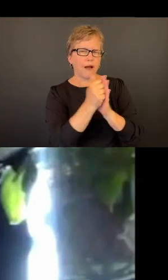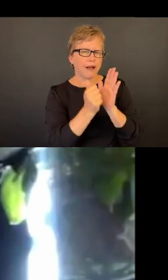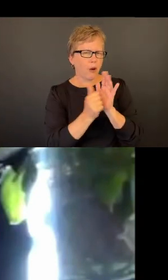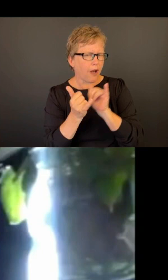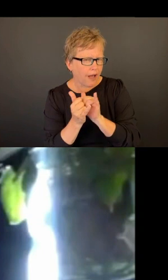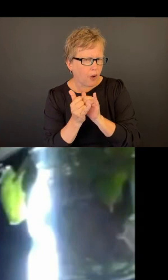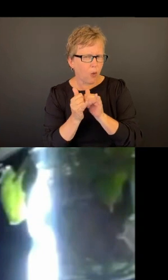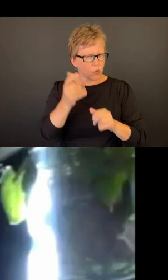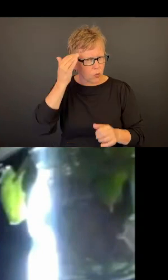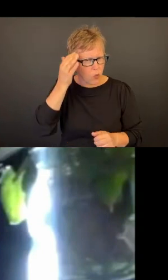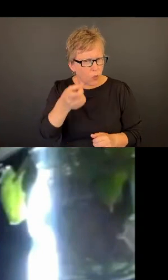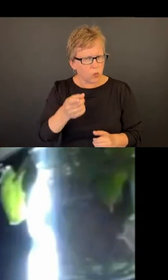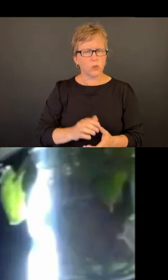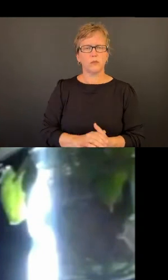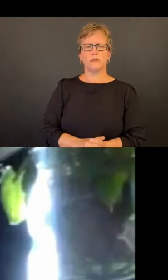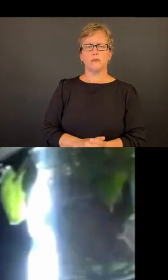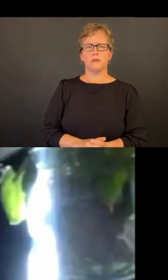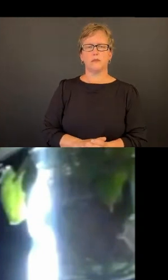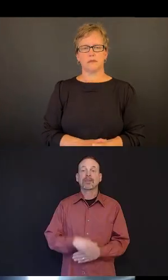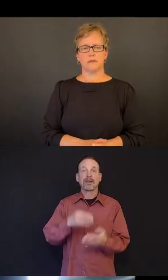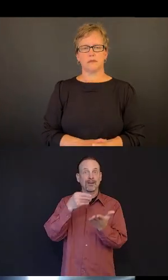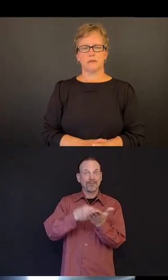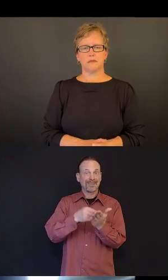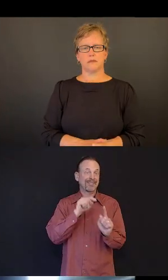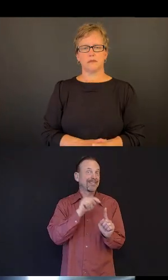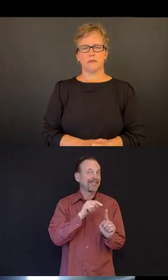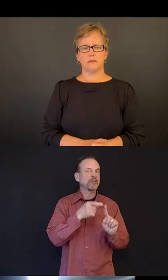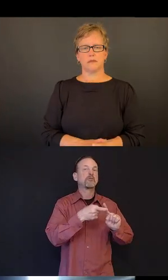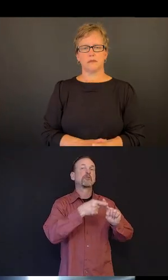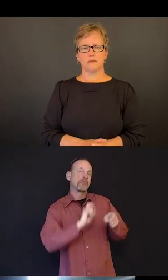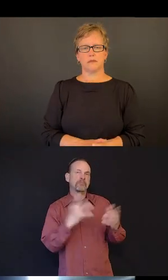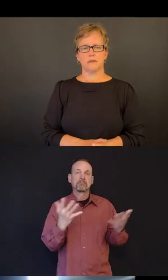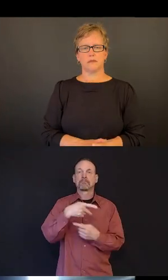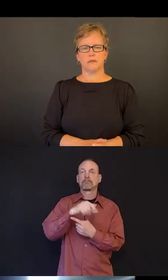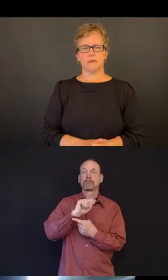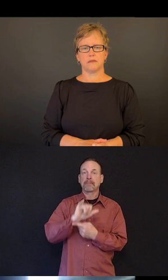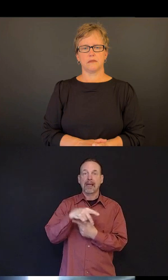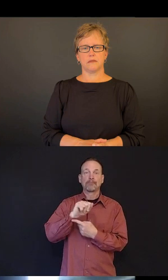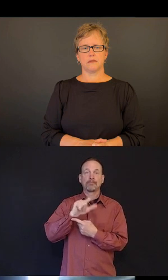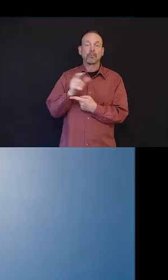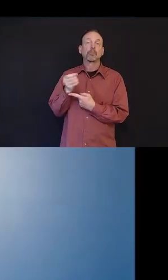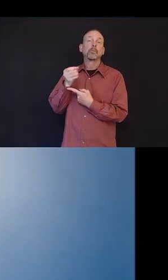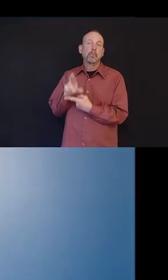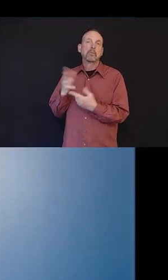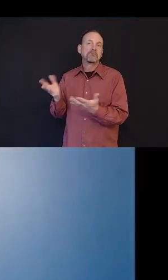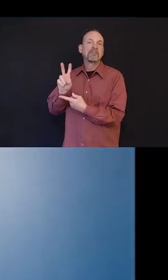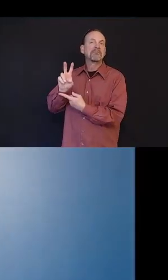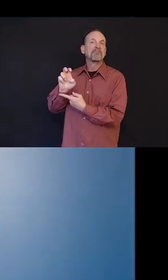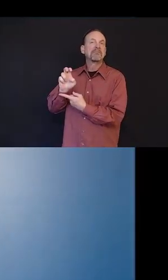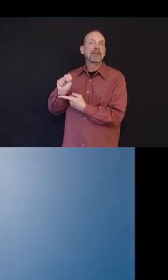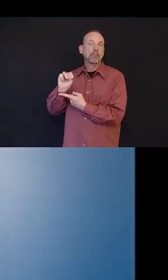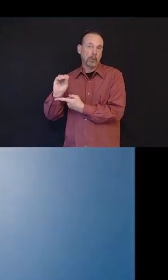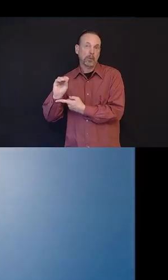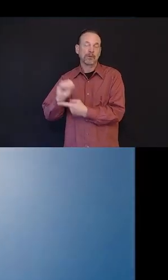know anything about how to get that money transferred into an ABLE account? Money's from PayPal